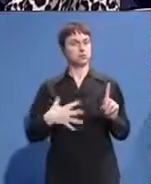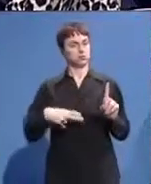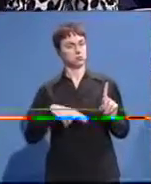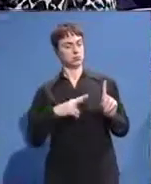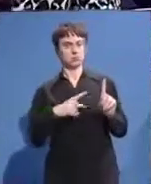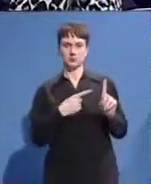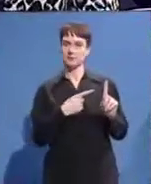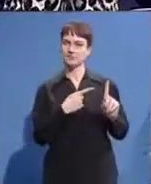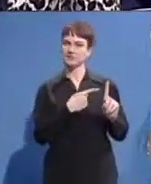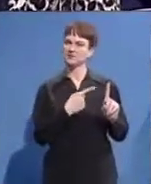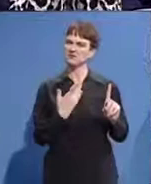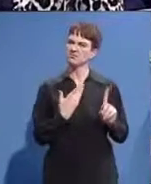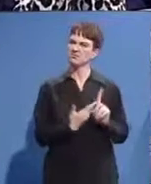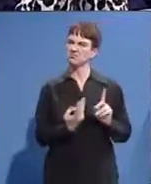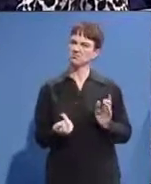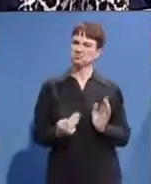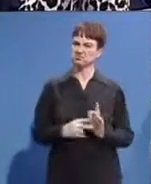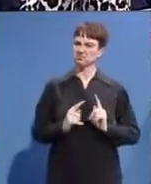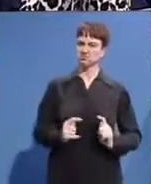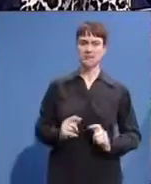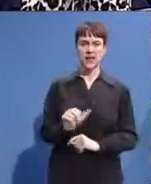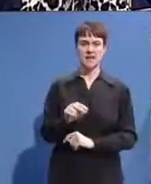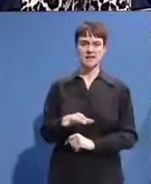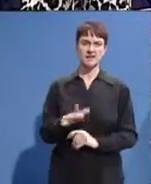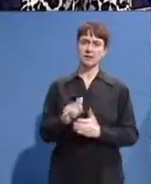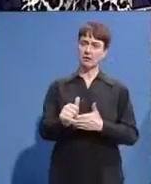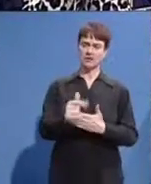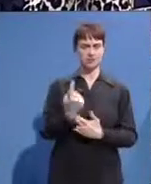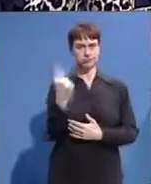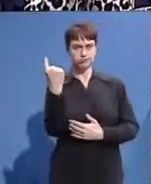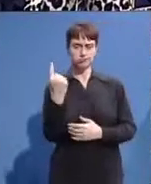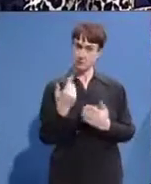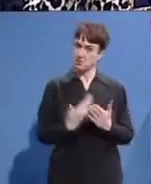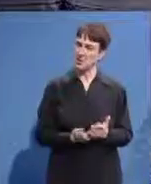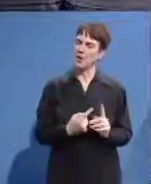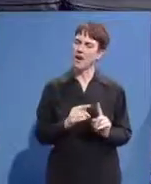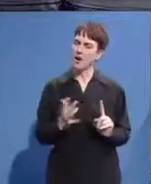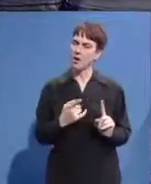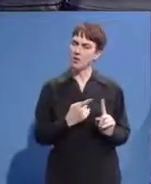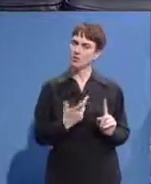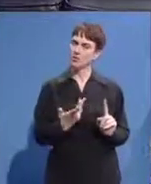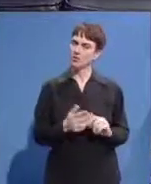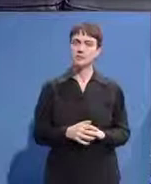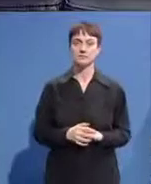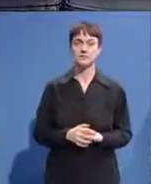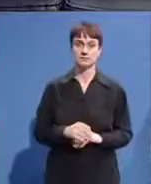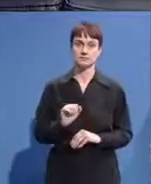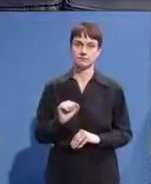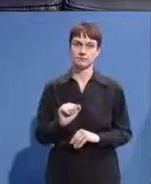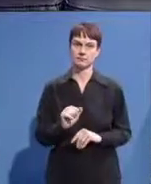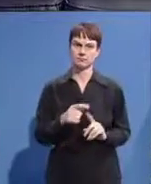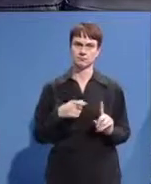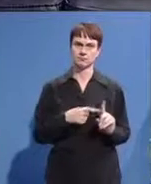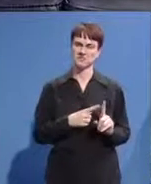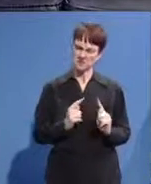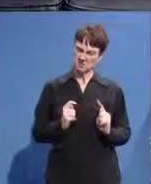up against the established leadership of the ANC at that particular time? Well, he obviously was a person of very strong and